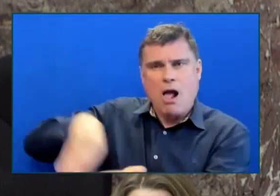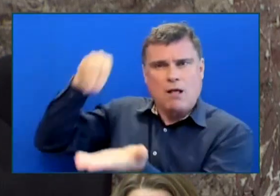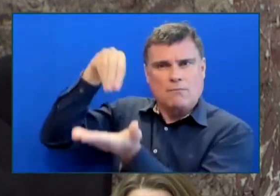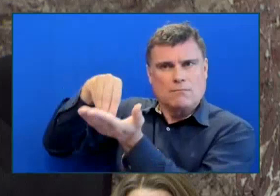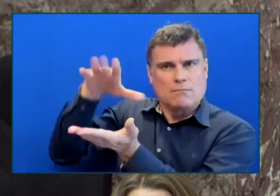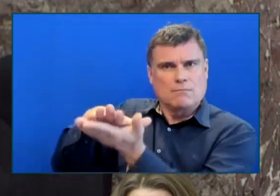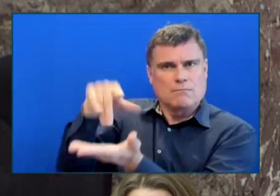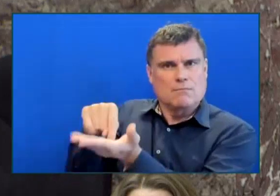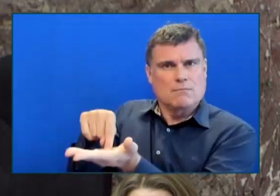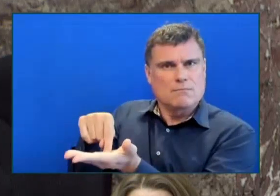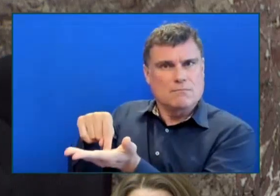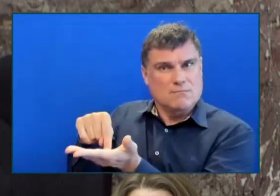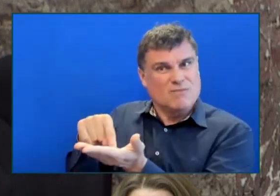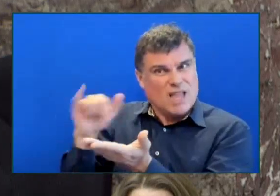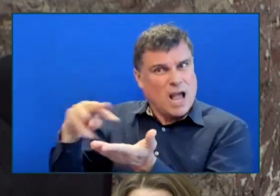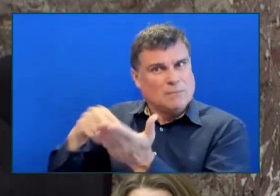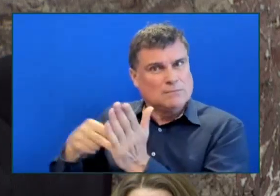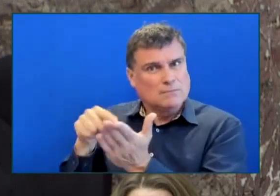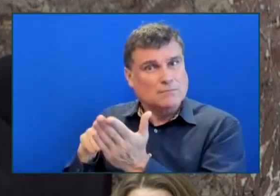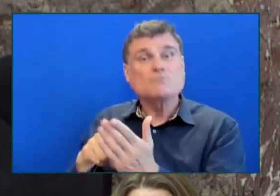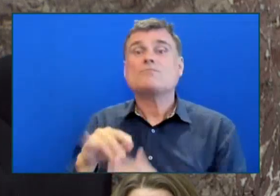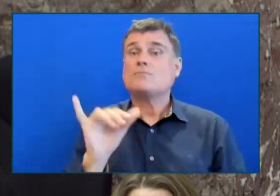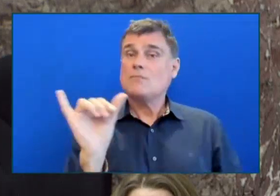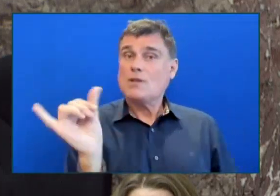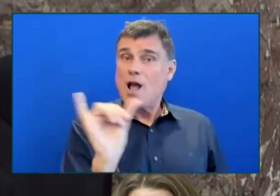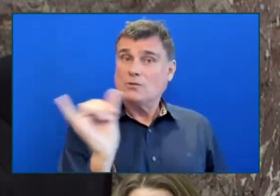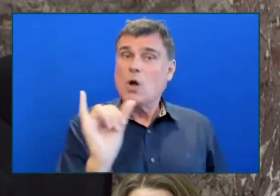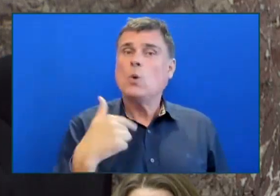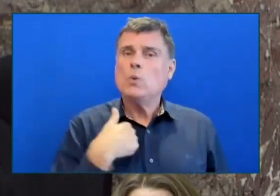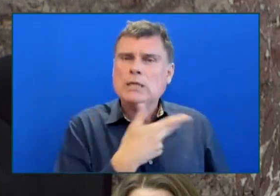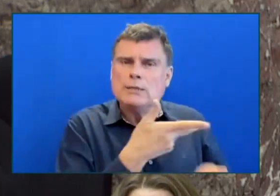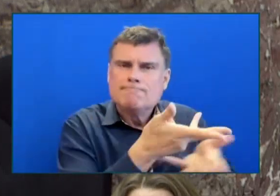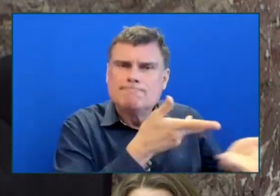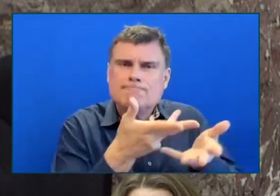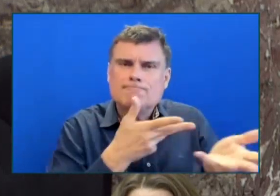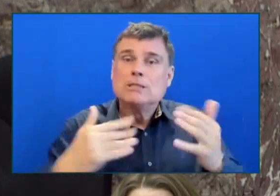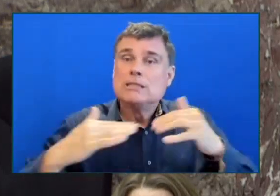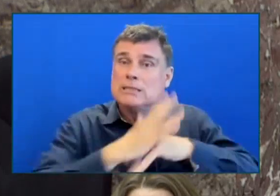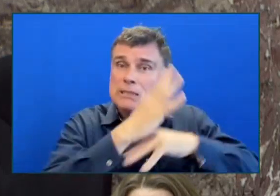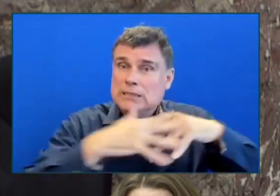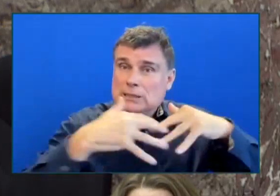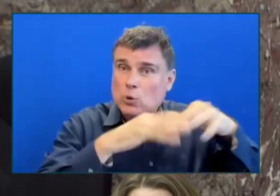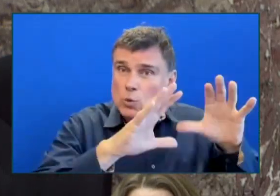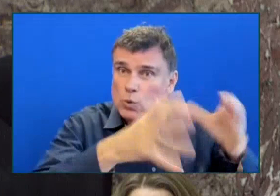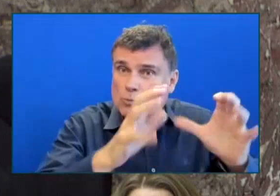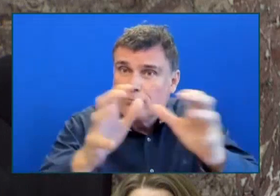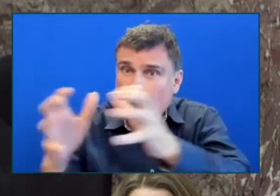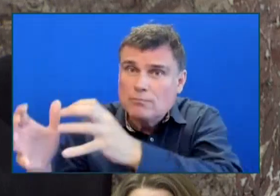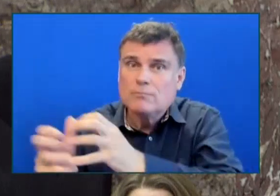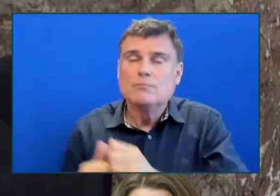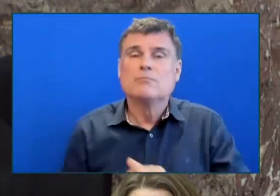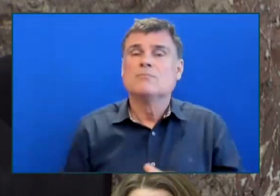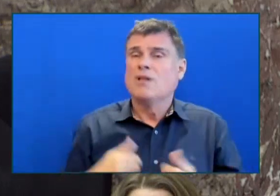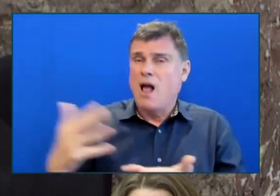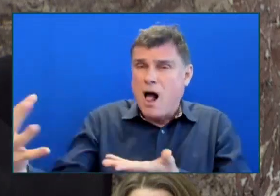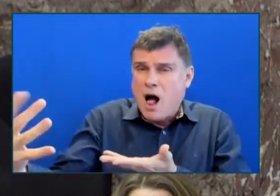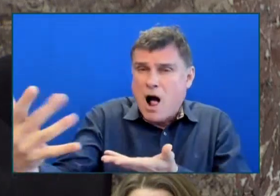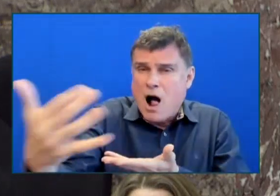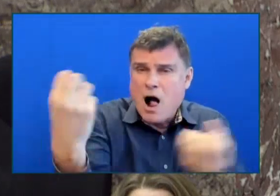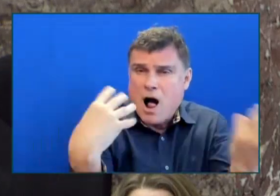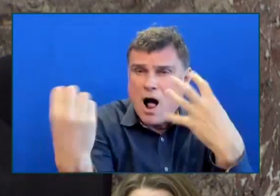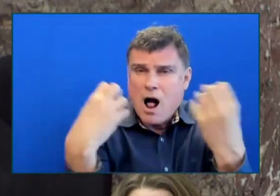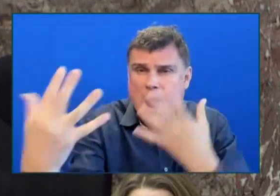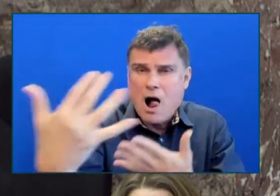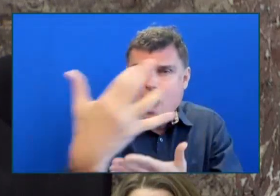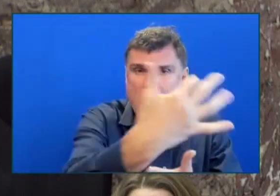because in the midst of that process, we had the in plain sight report, and we had, Honourable Speaker, a significant requirement